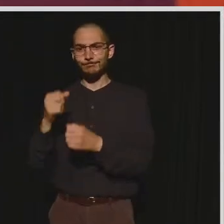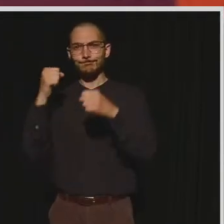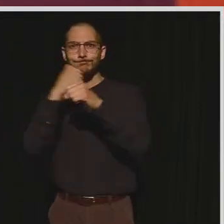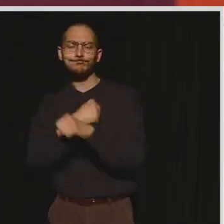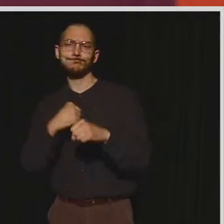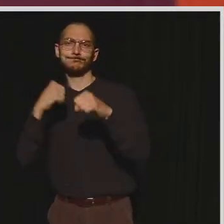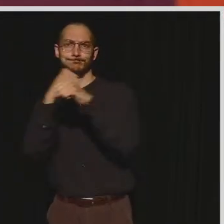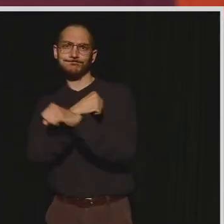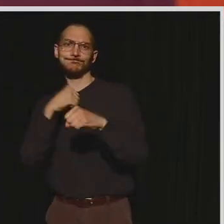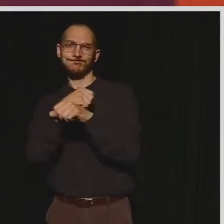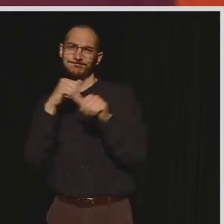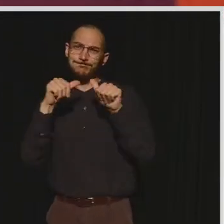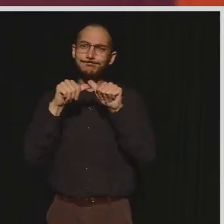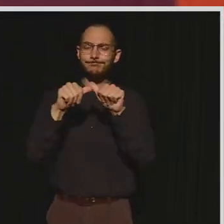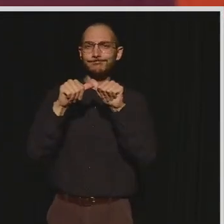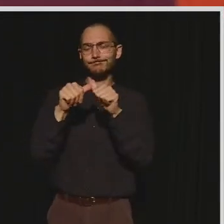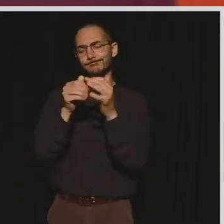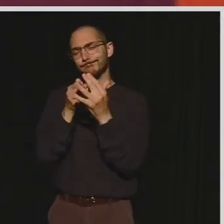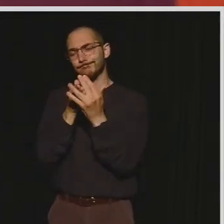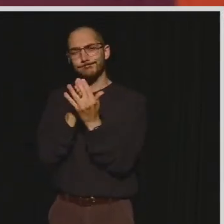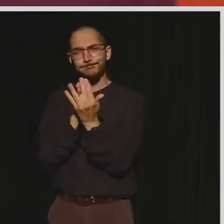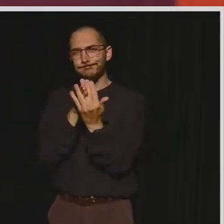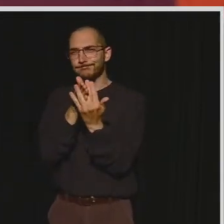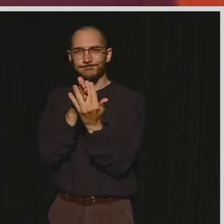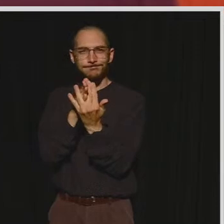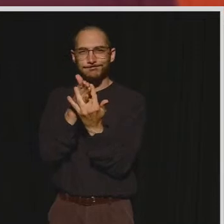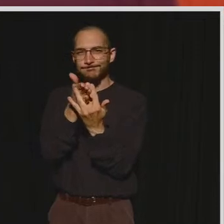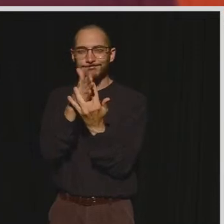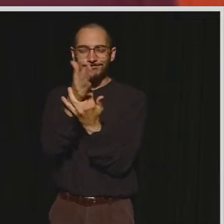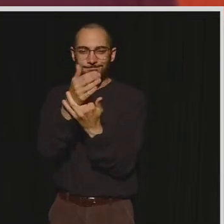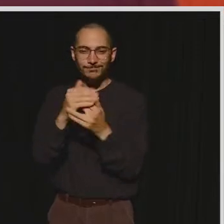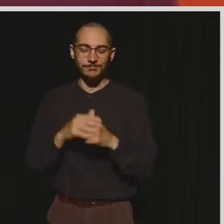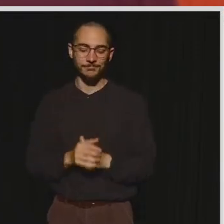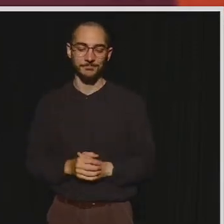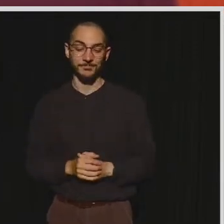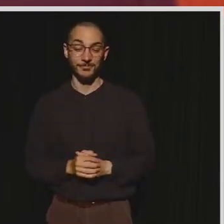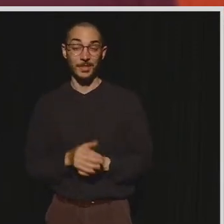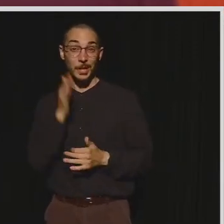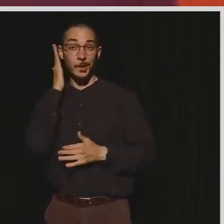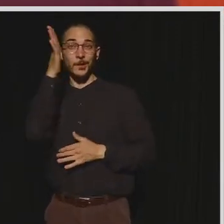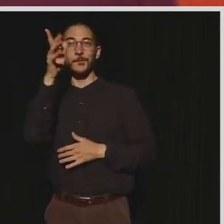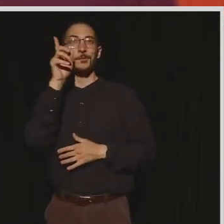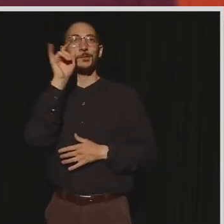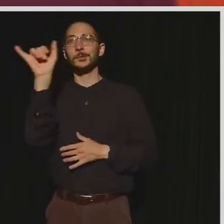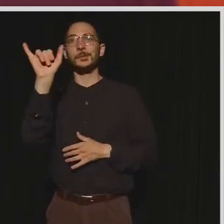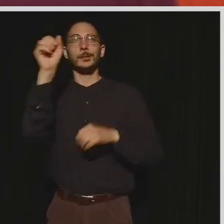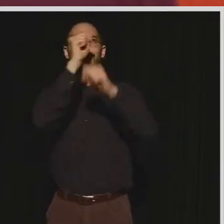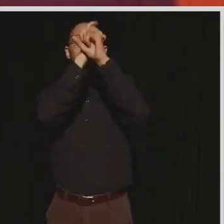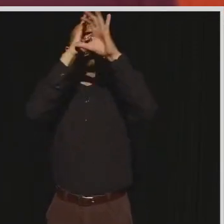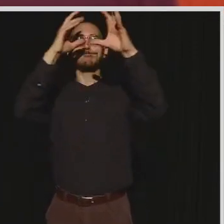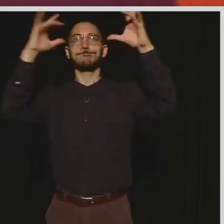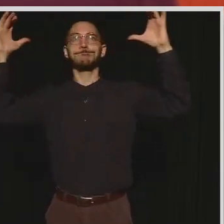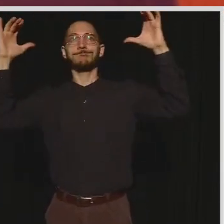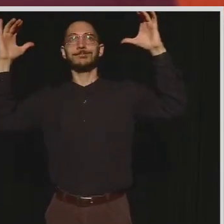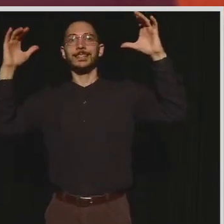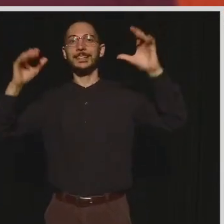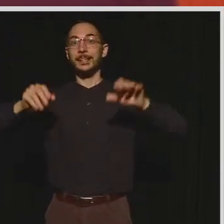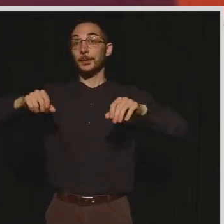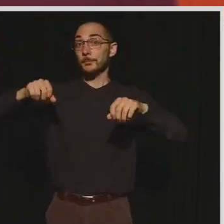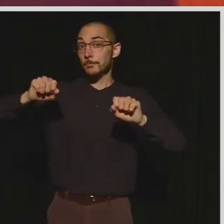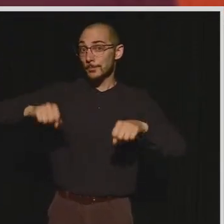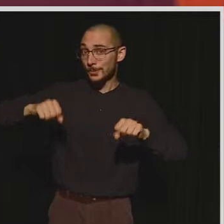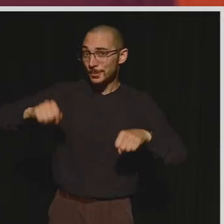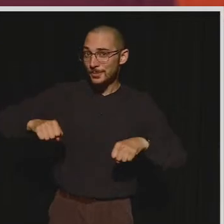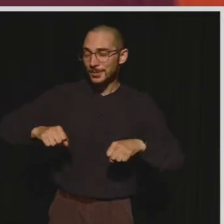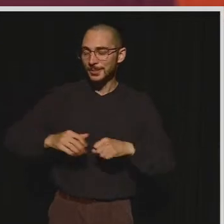that and running with it. I'm really, the piece of me that's excited about the future is excited about possibility. To quote Octavia